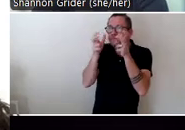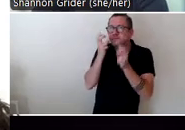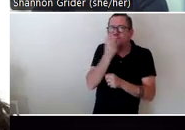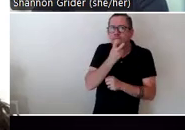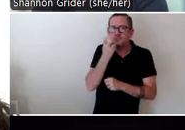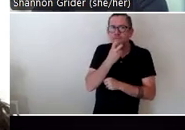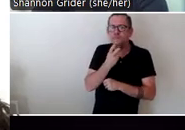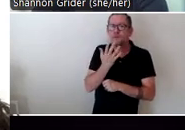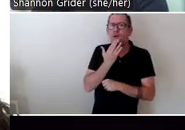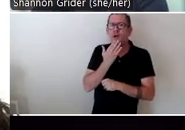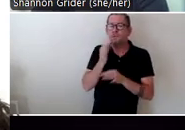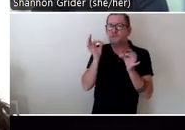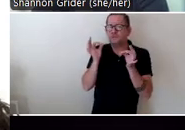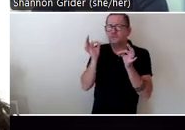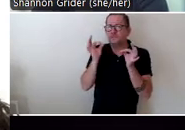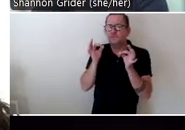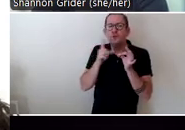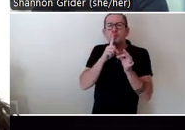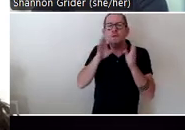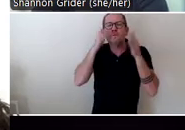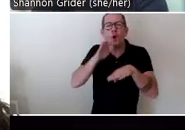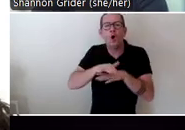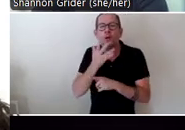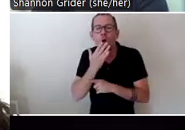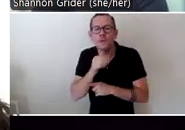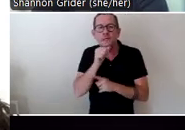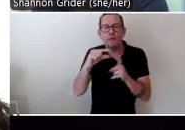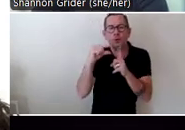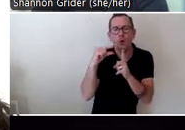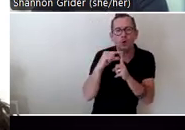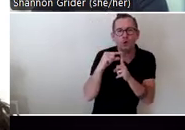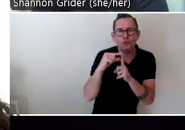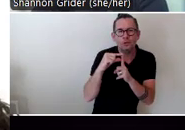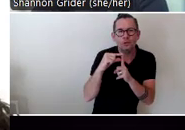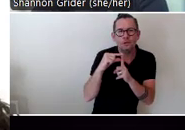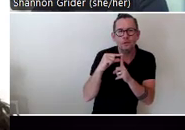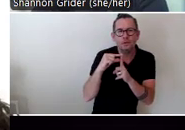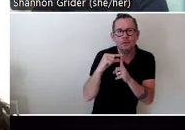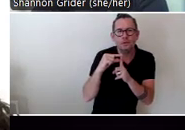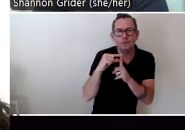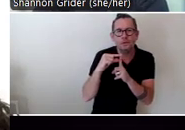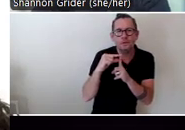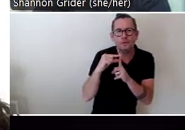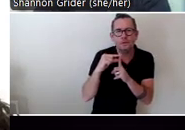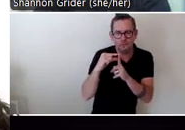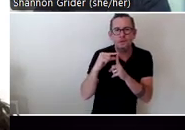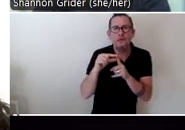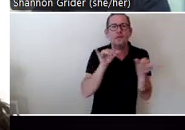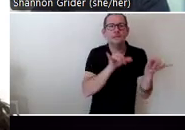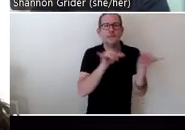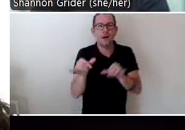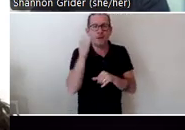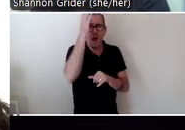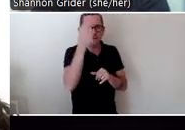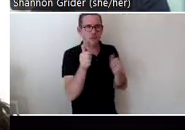same concept is that if you are focused on the lips, the color can be more of a distraction